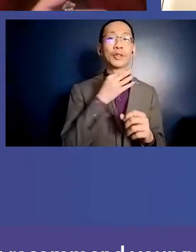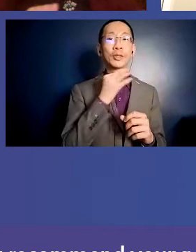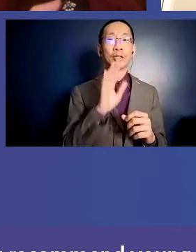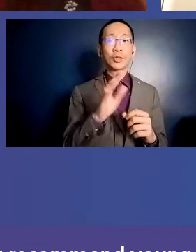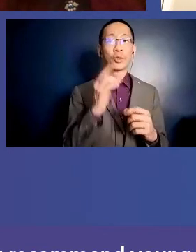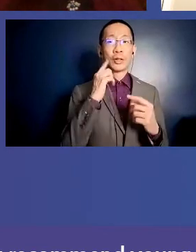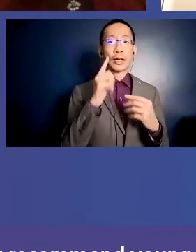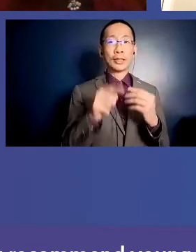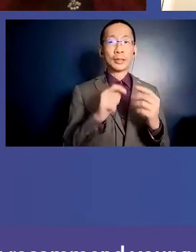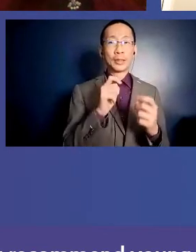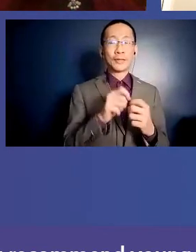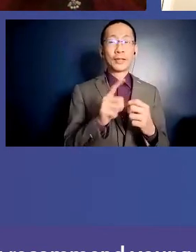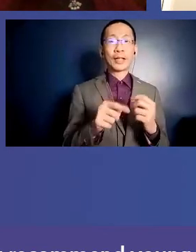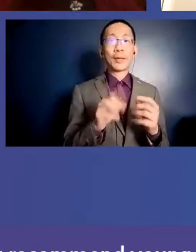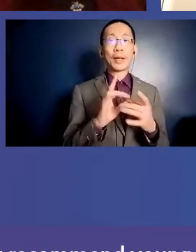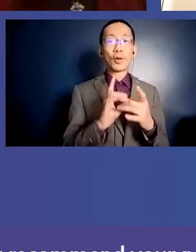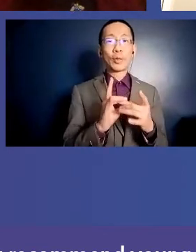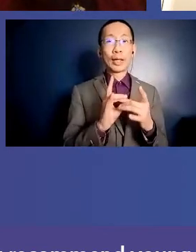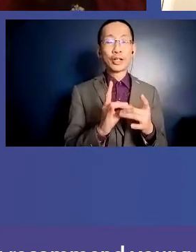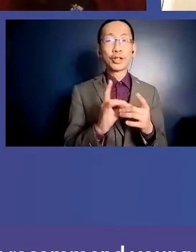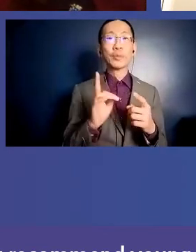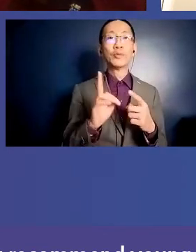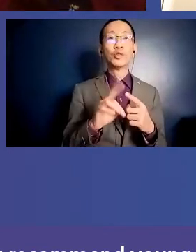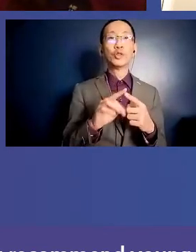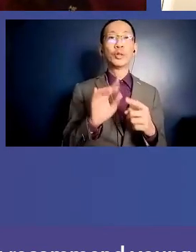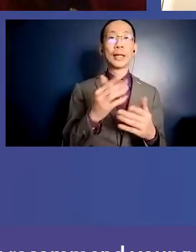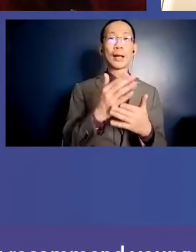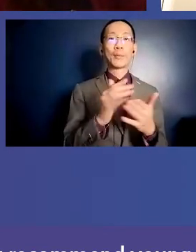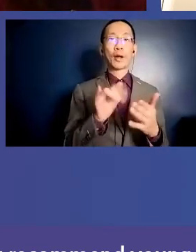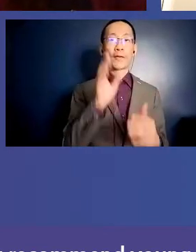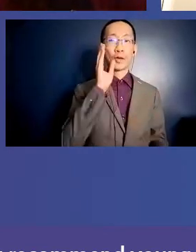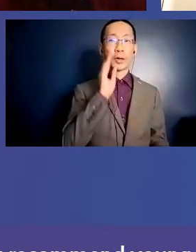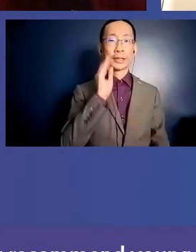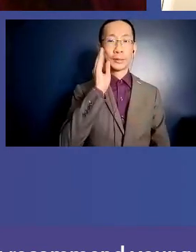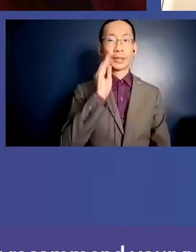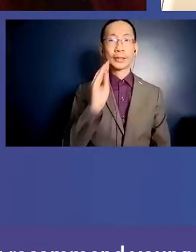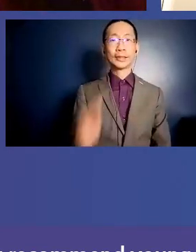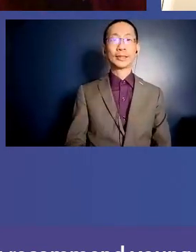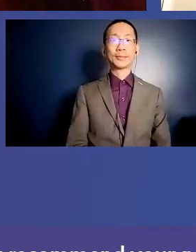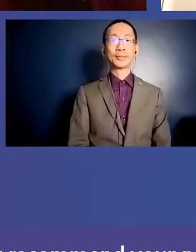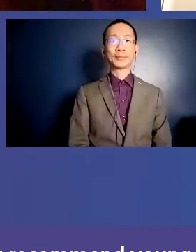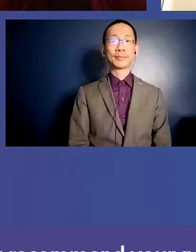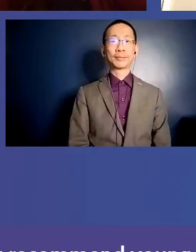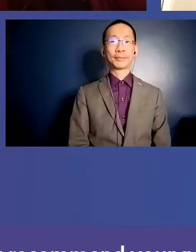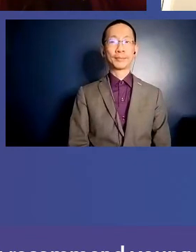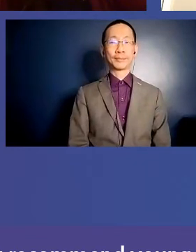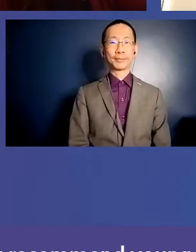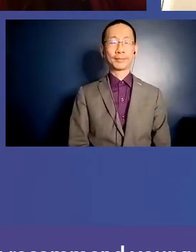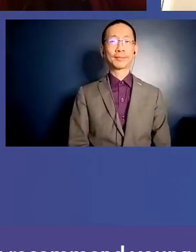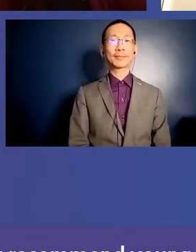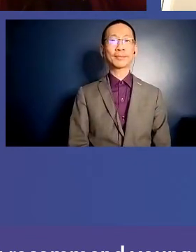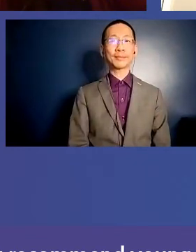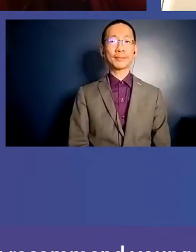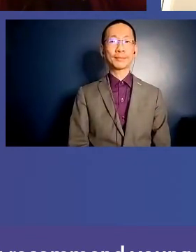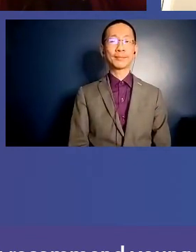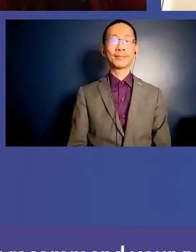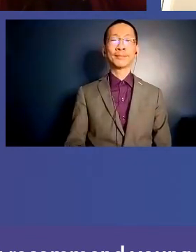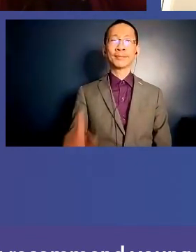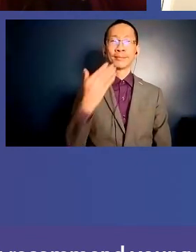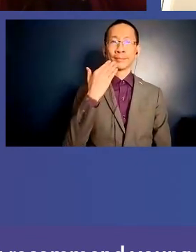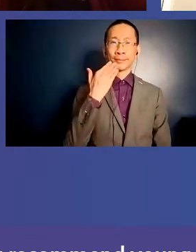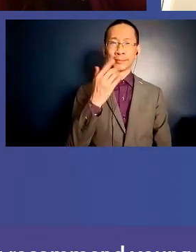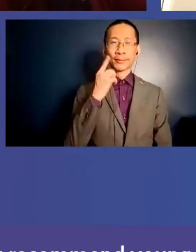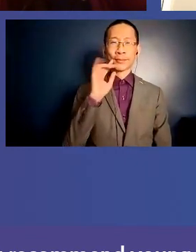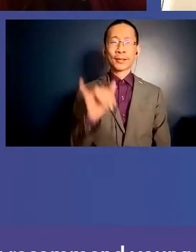specifically in relationship to, you know, to that part of your experience. Yeah, thanks for that, Ronnie. Yeah, so, you